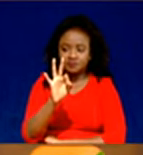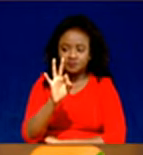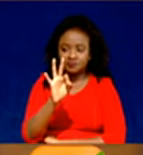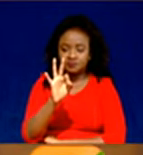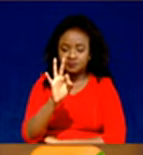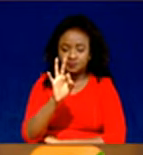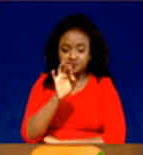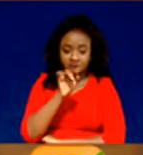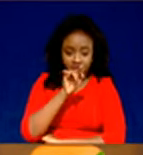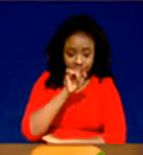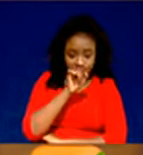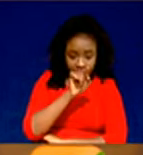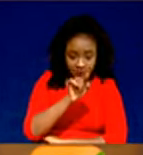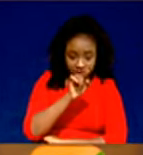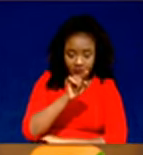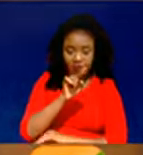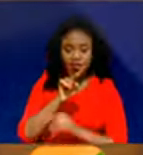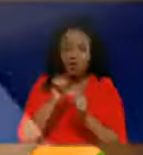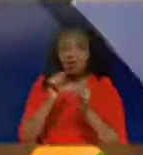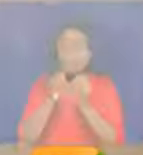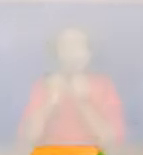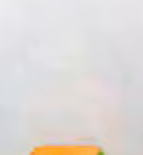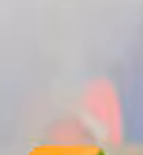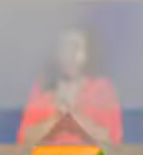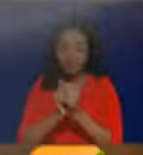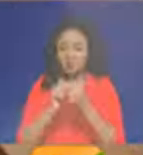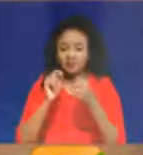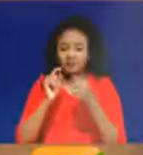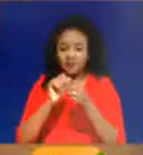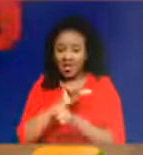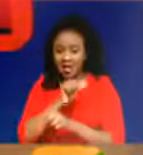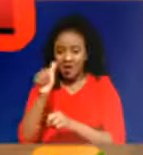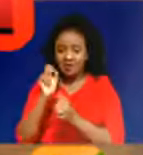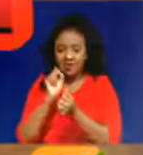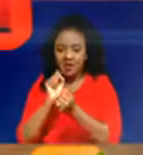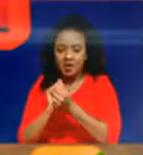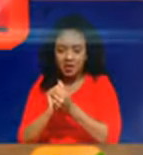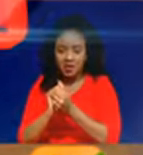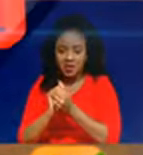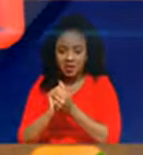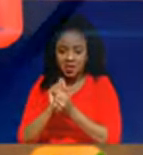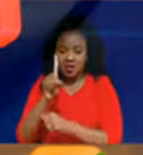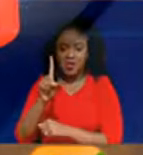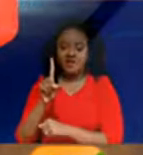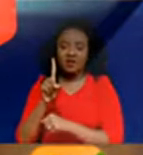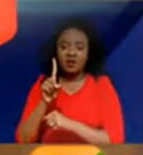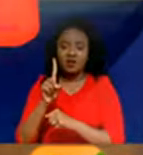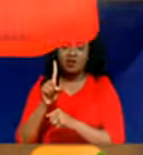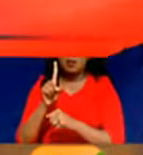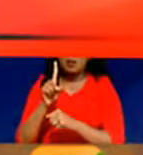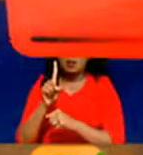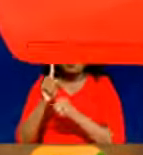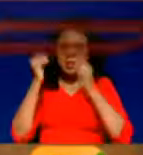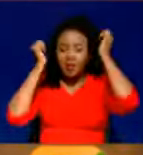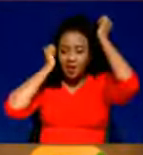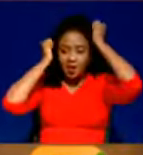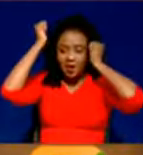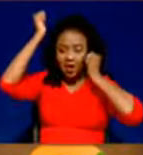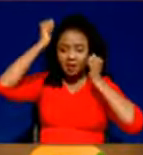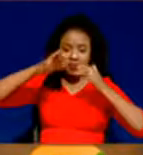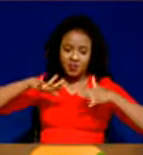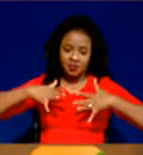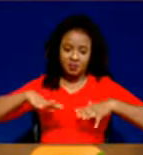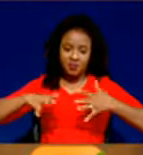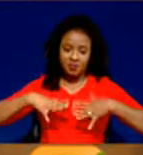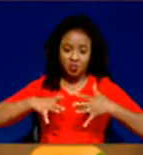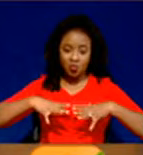Together with him in the crash were 11 other gallant military personnel, 9